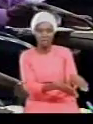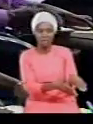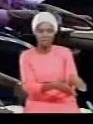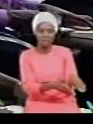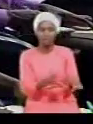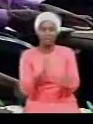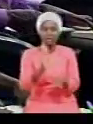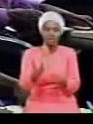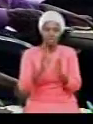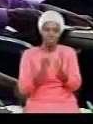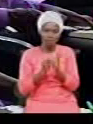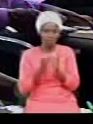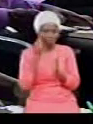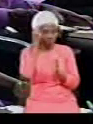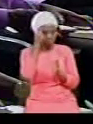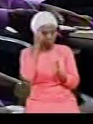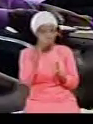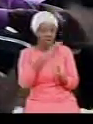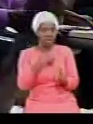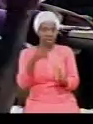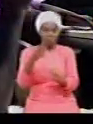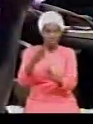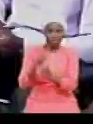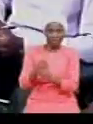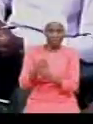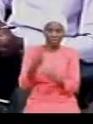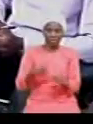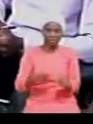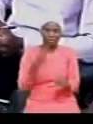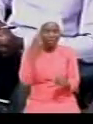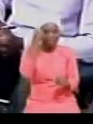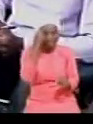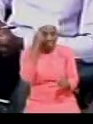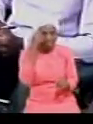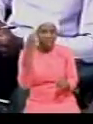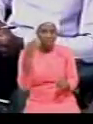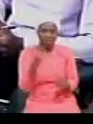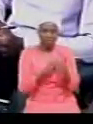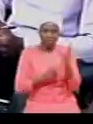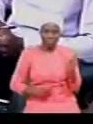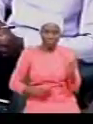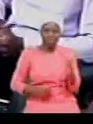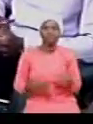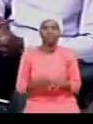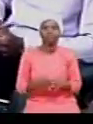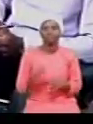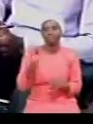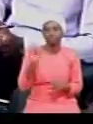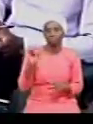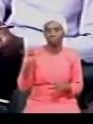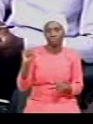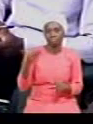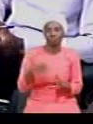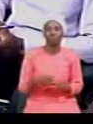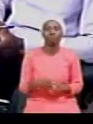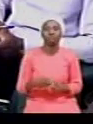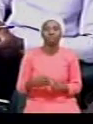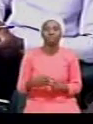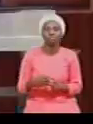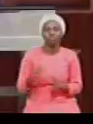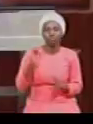your own thoughts. And you take the thoughts of the Lord. Isaiah